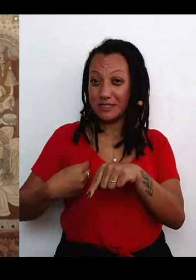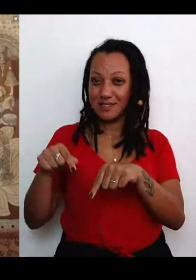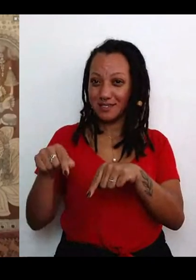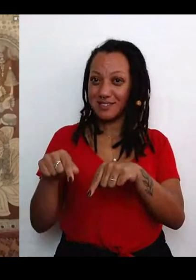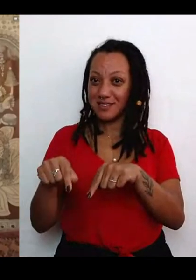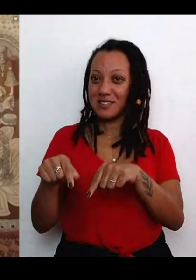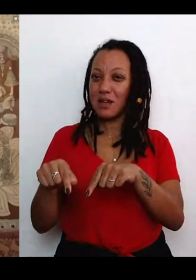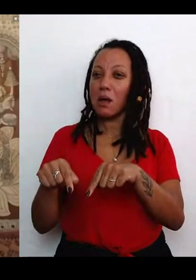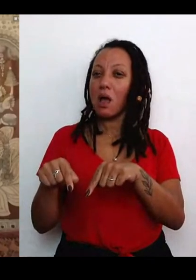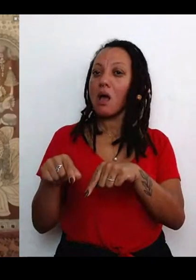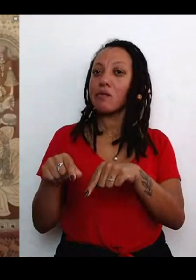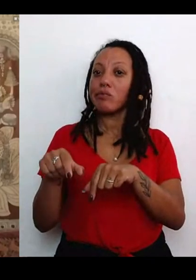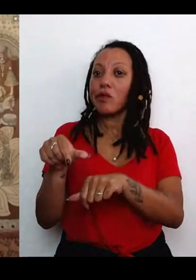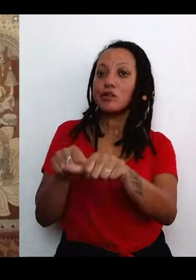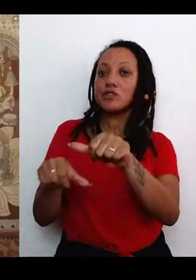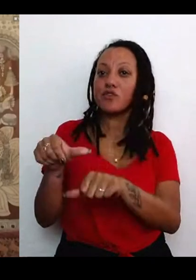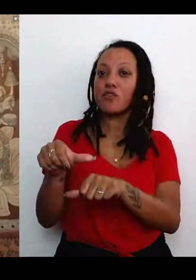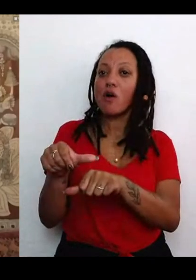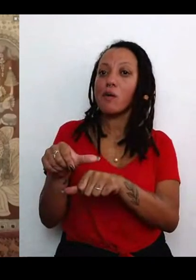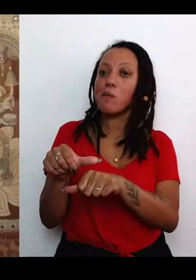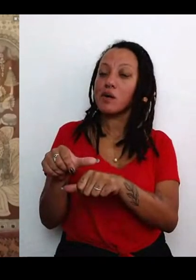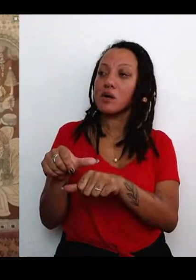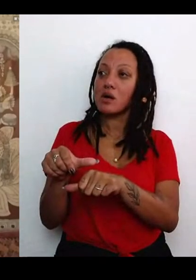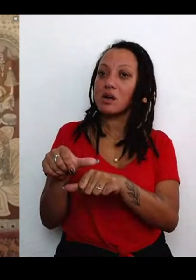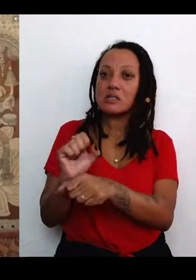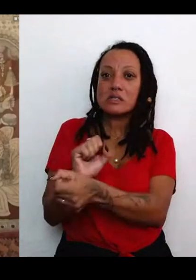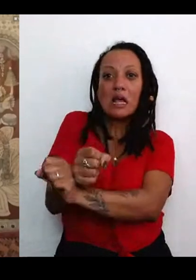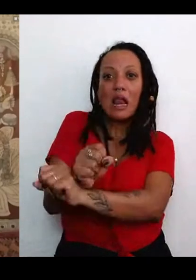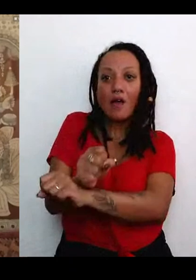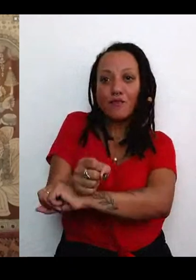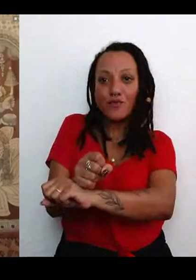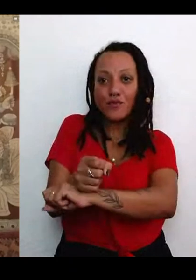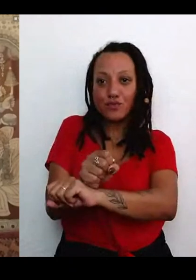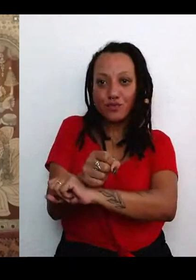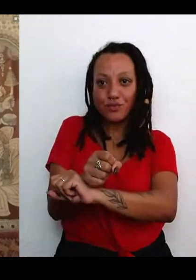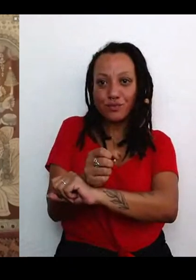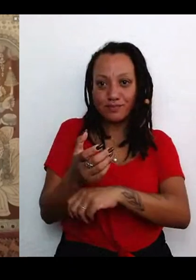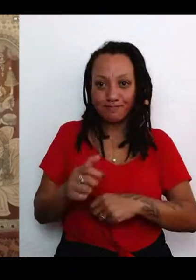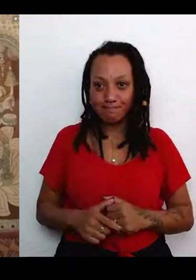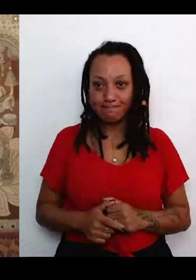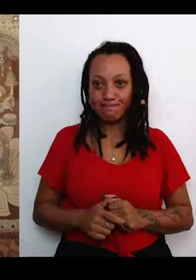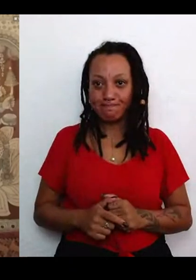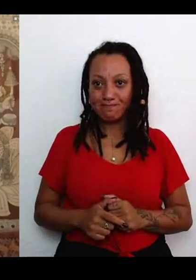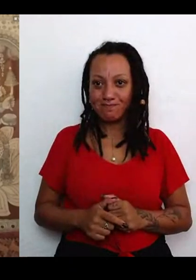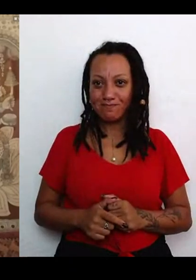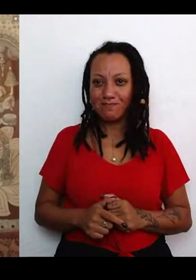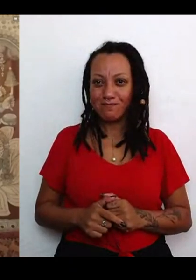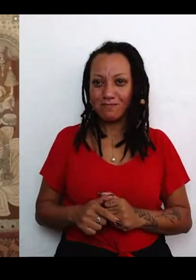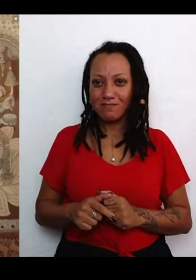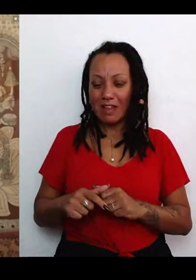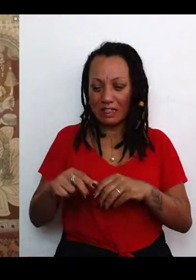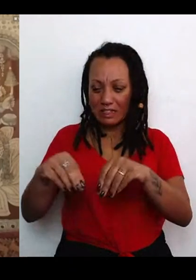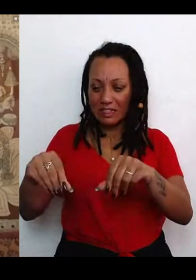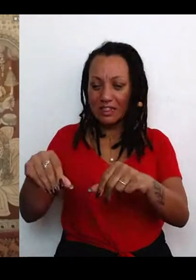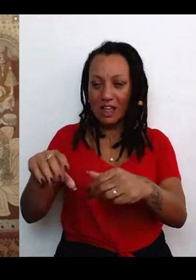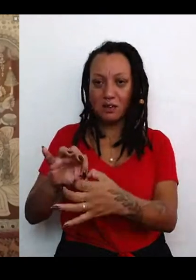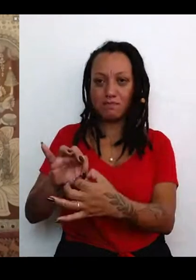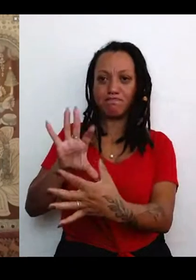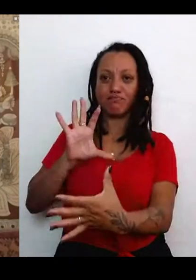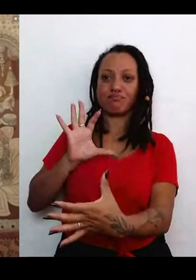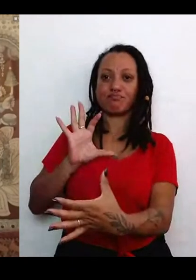the big debate taking place you know the British are saying oh we gave the world fossil fuels and because of that